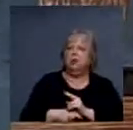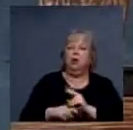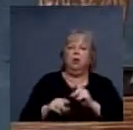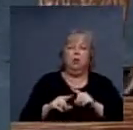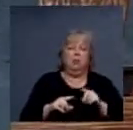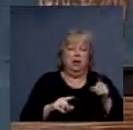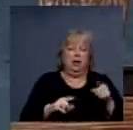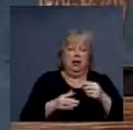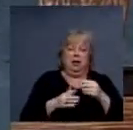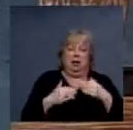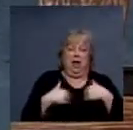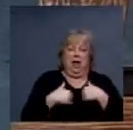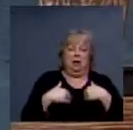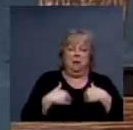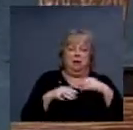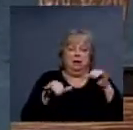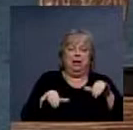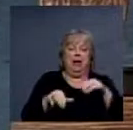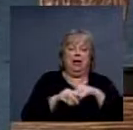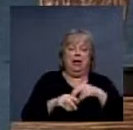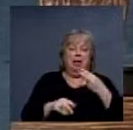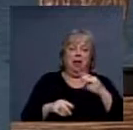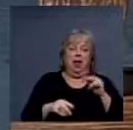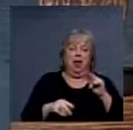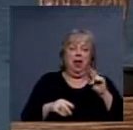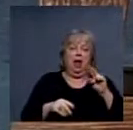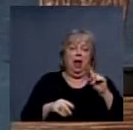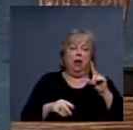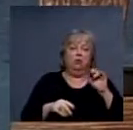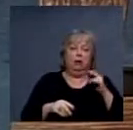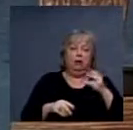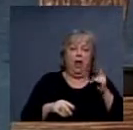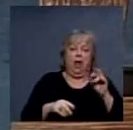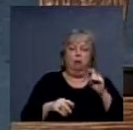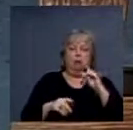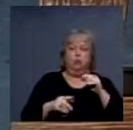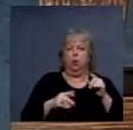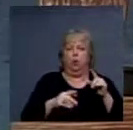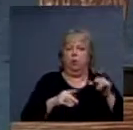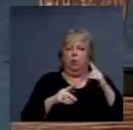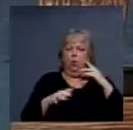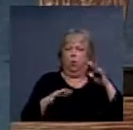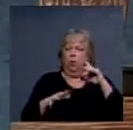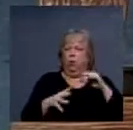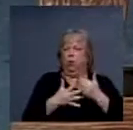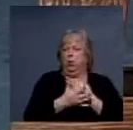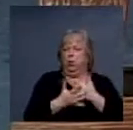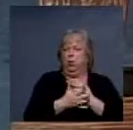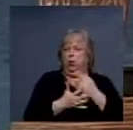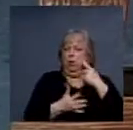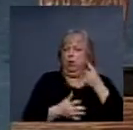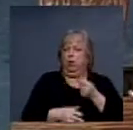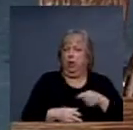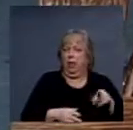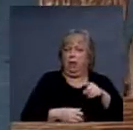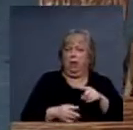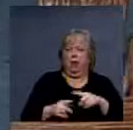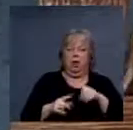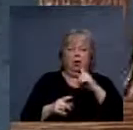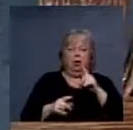staying at the Hound Lounge, this is all new to them. And I think it could be